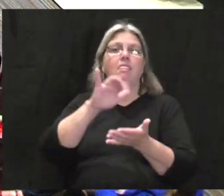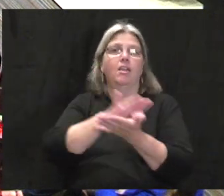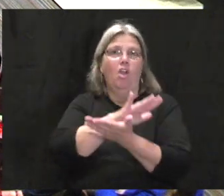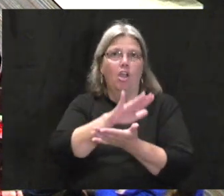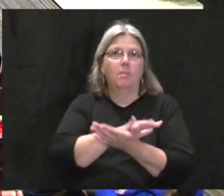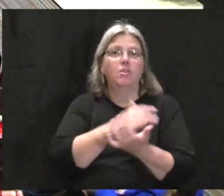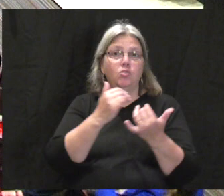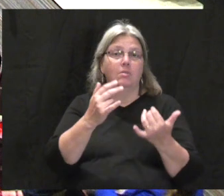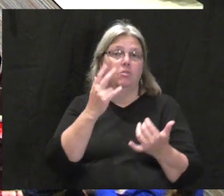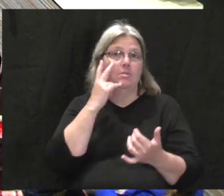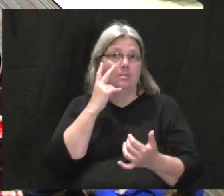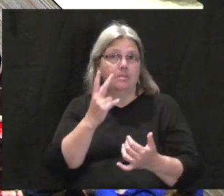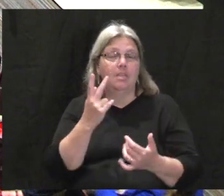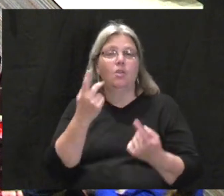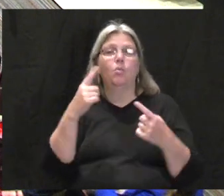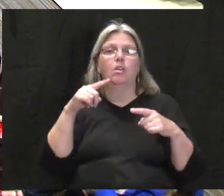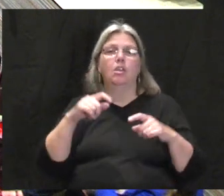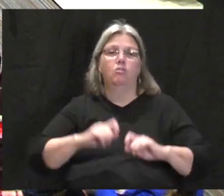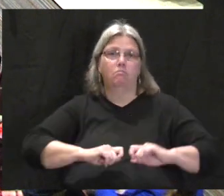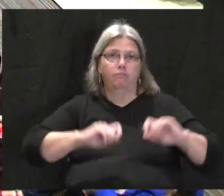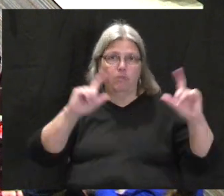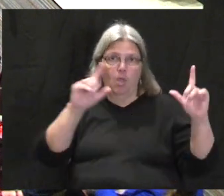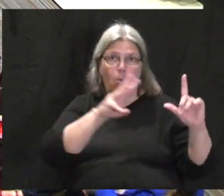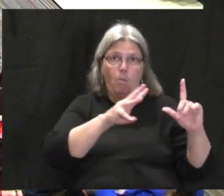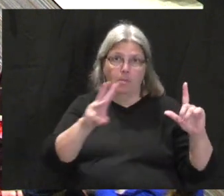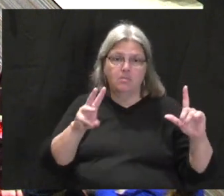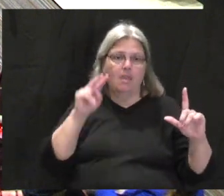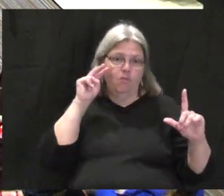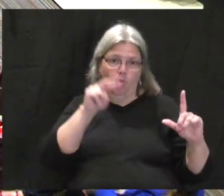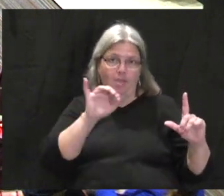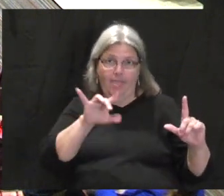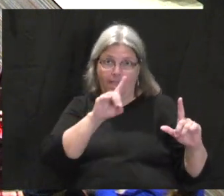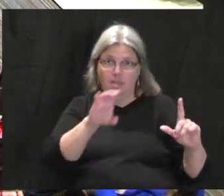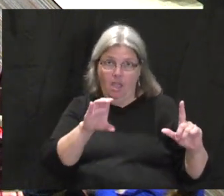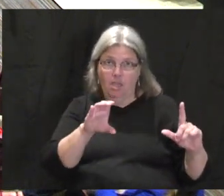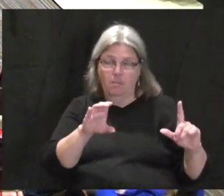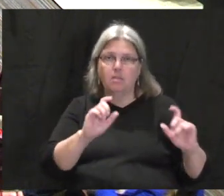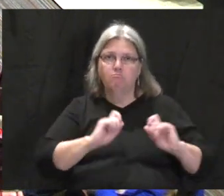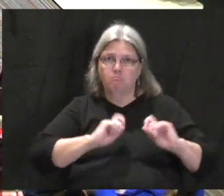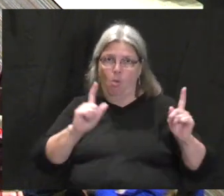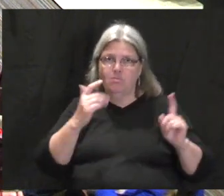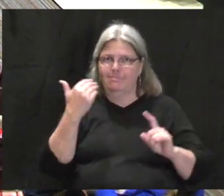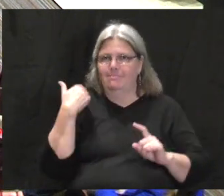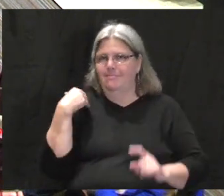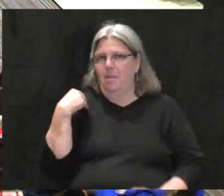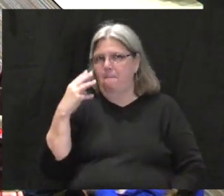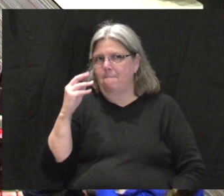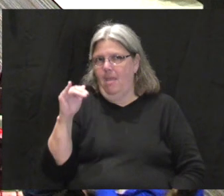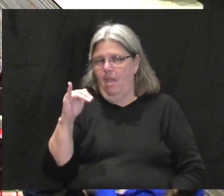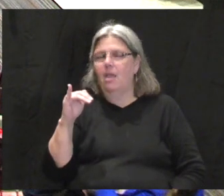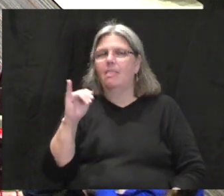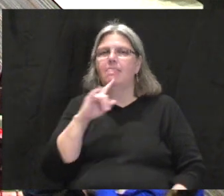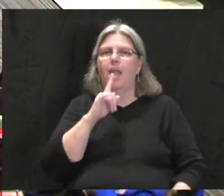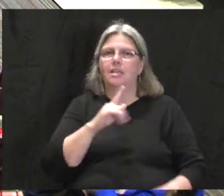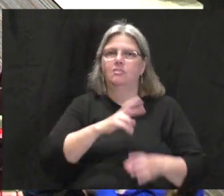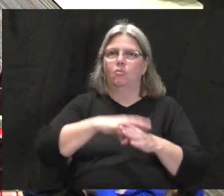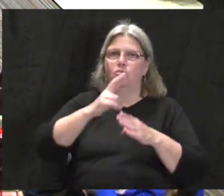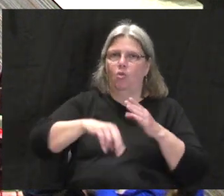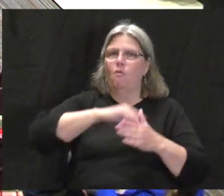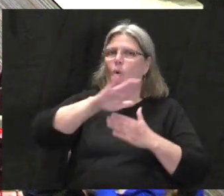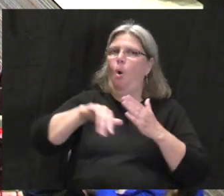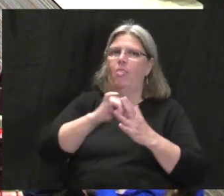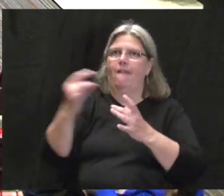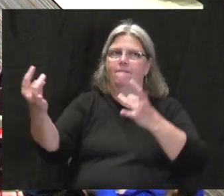that feedback. So anything that we've gotten feedback about, primarily from the people who are going to be interfacing with students on a daily basis,